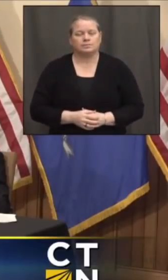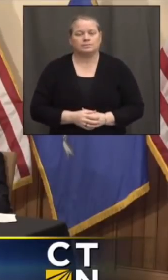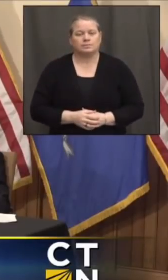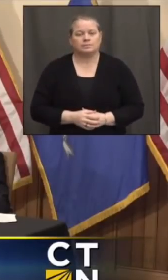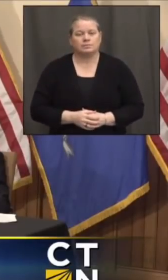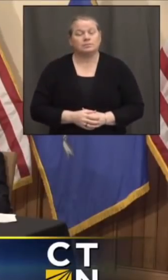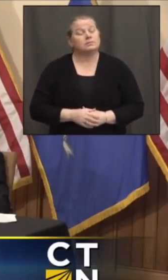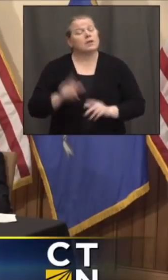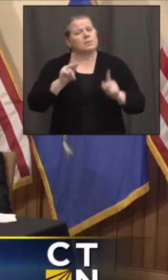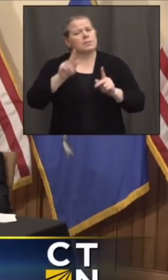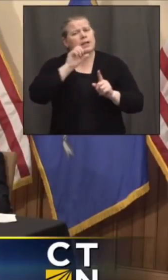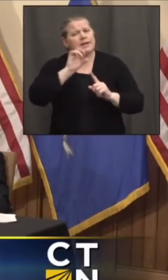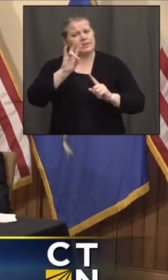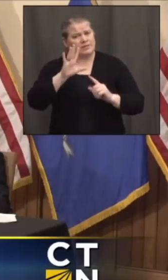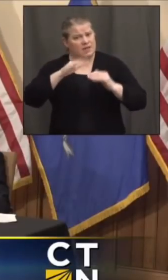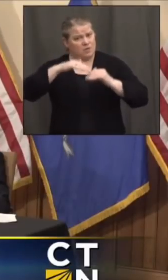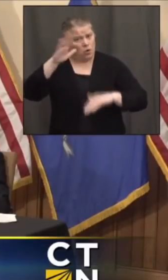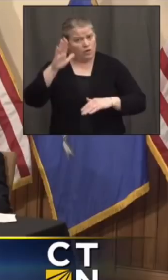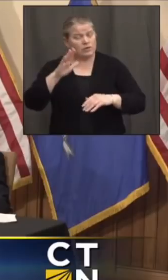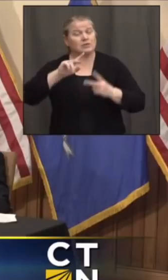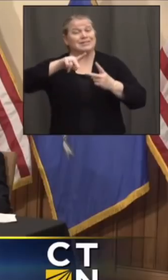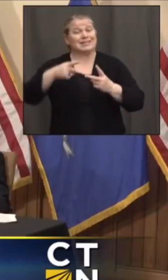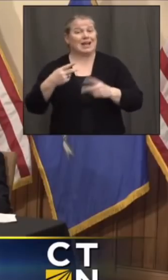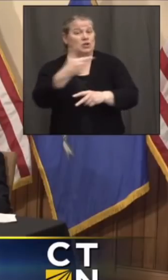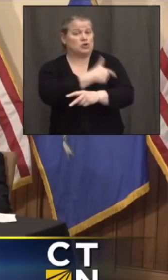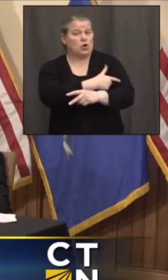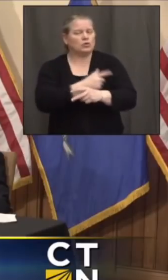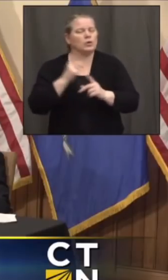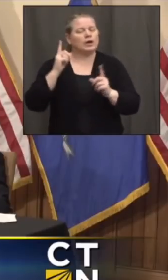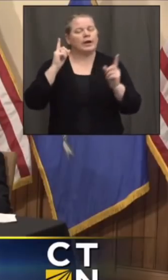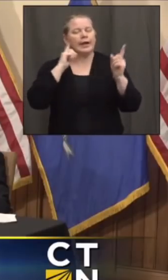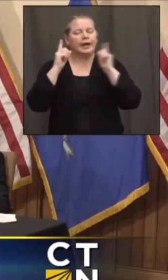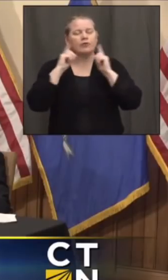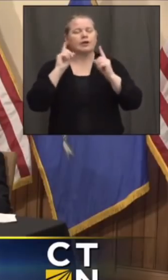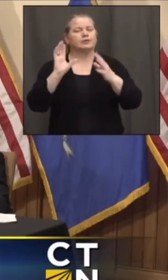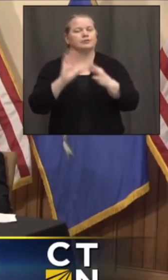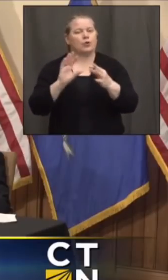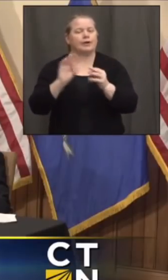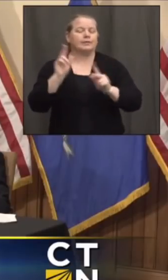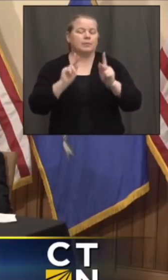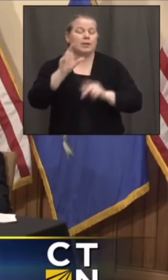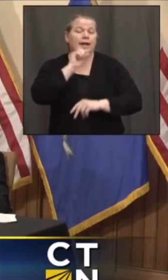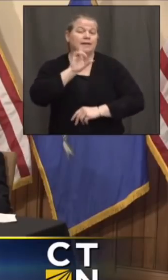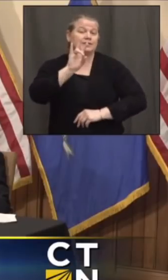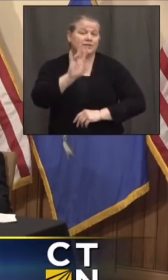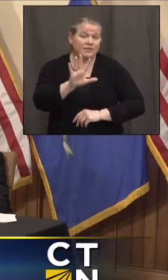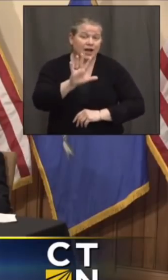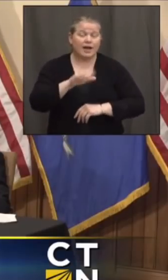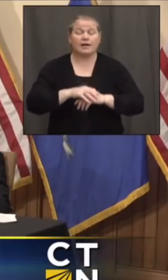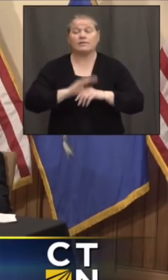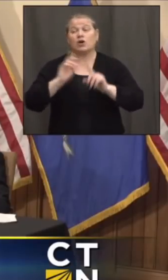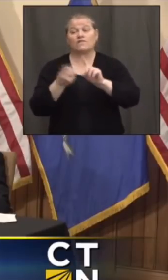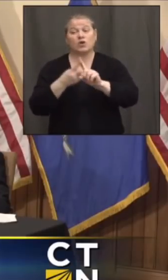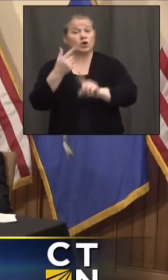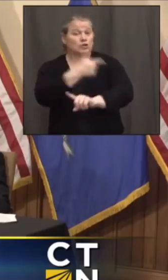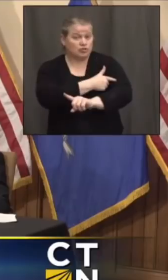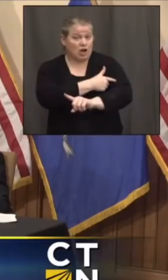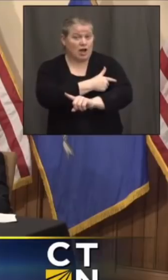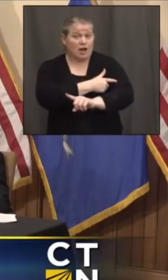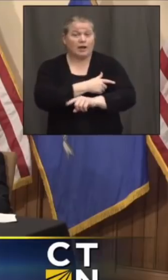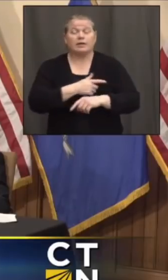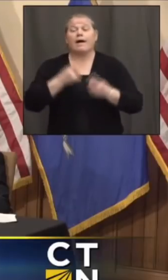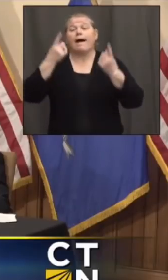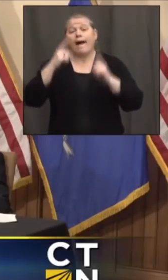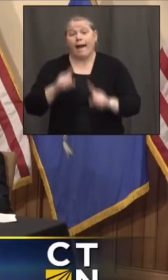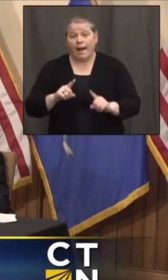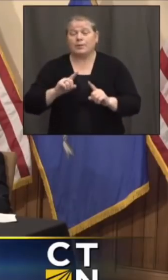some stories of people who went, people over 75 who got their first dose, went home, had to schedule their second dose through VAMS and